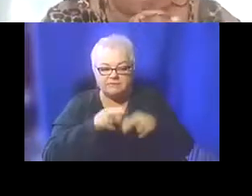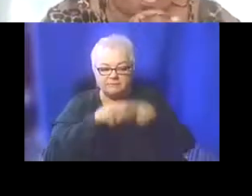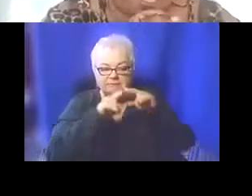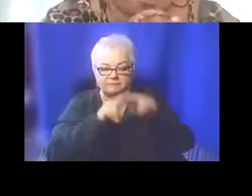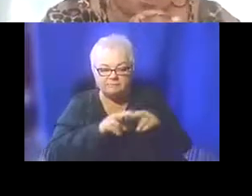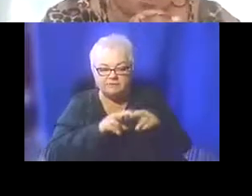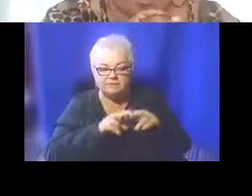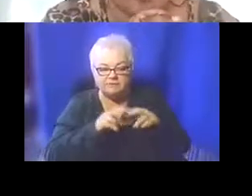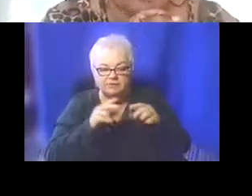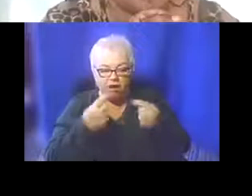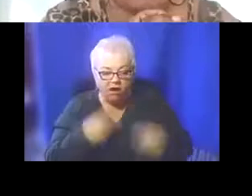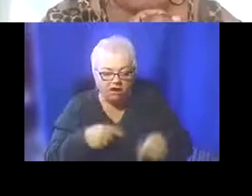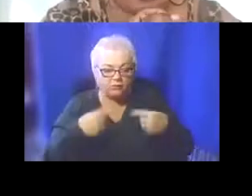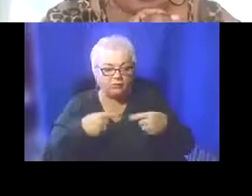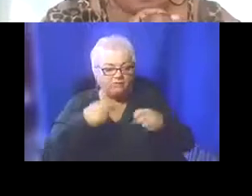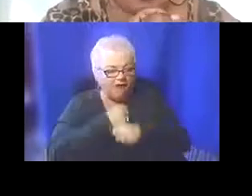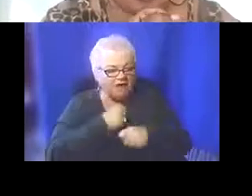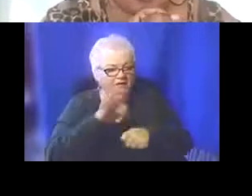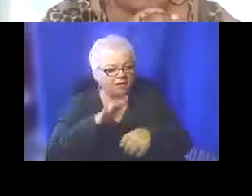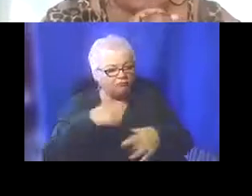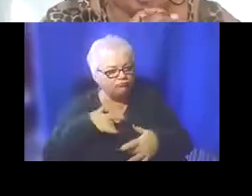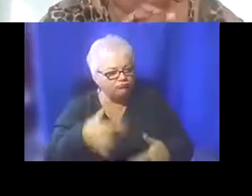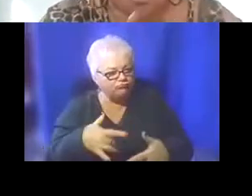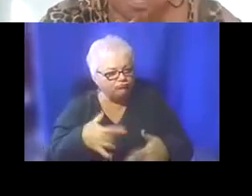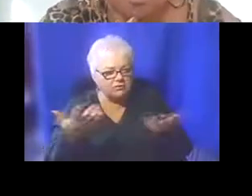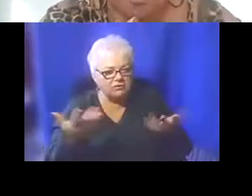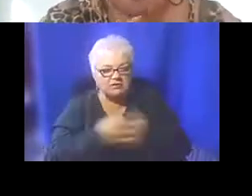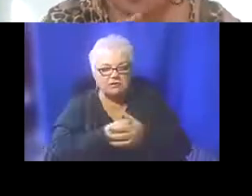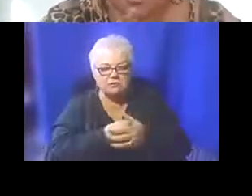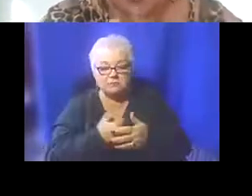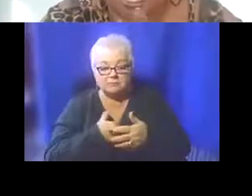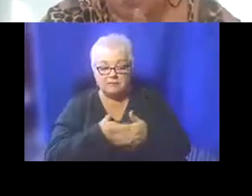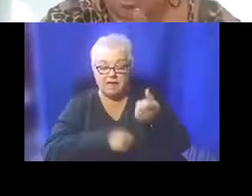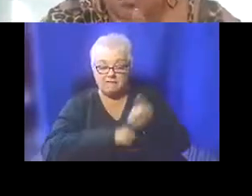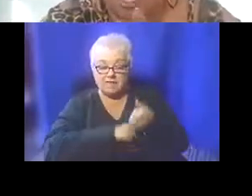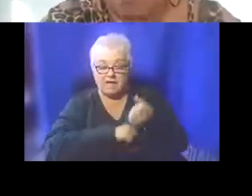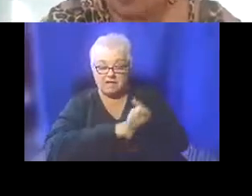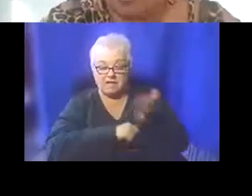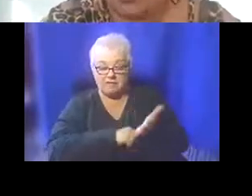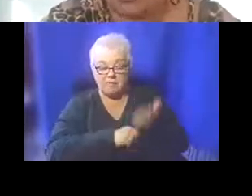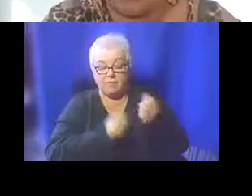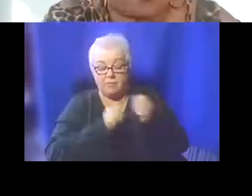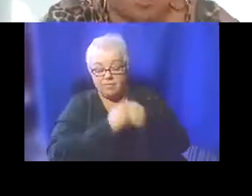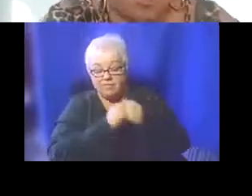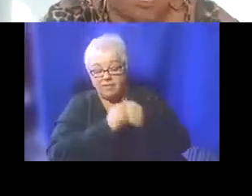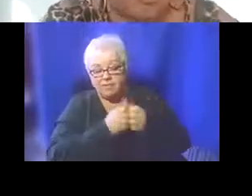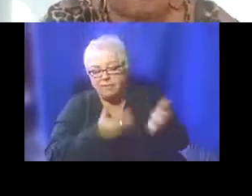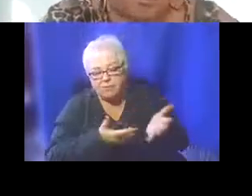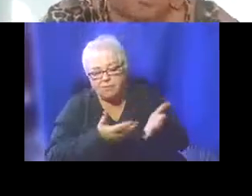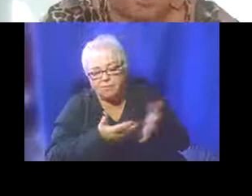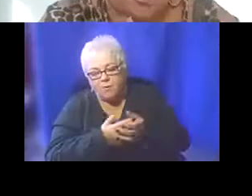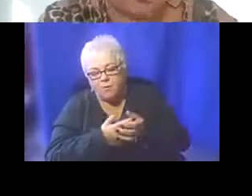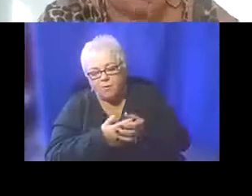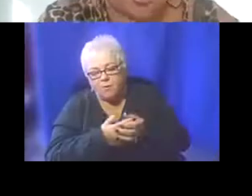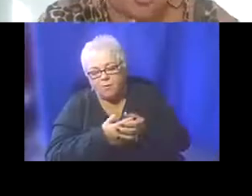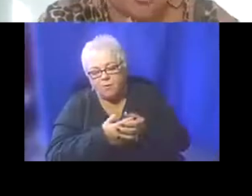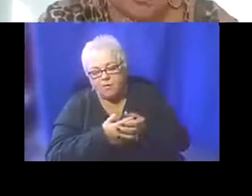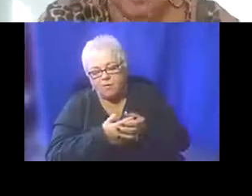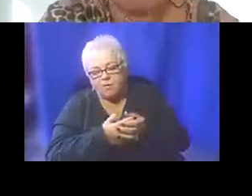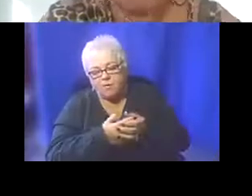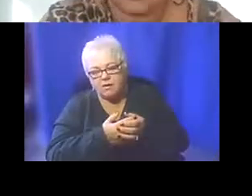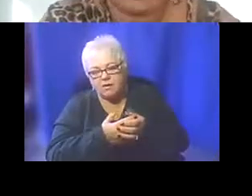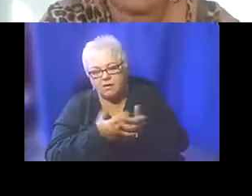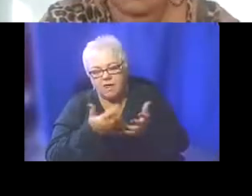and to fight. And so me, as an advocate for them or an ally with them or support in any